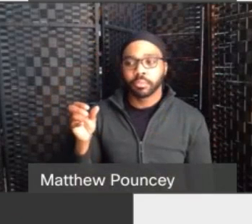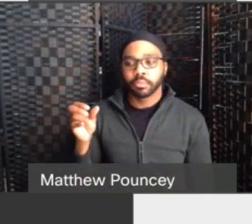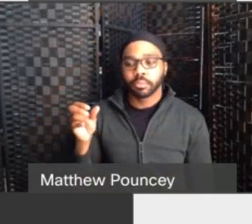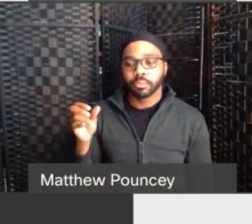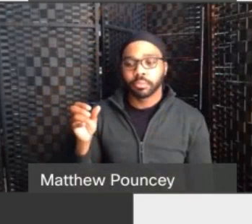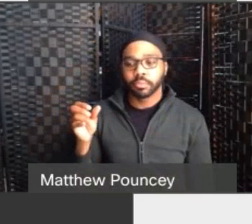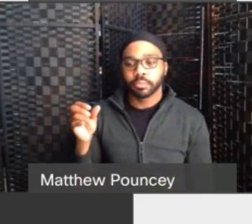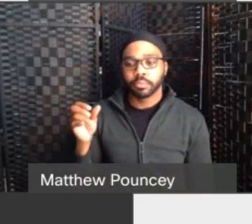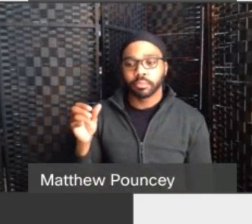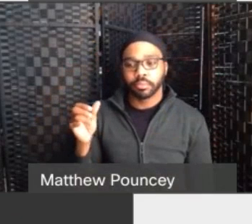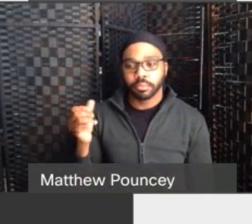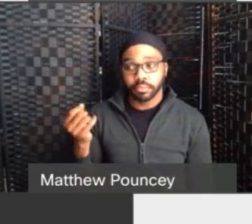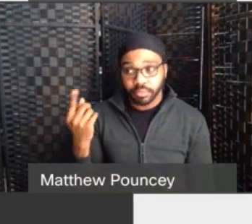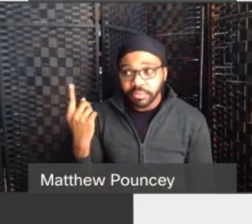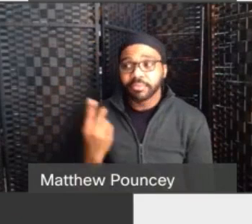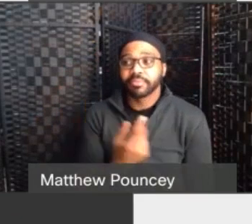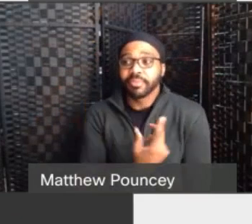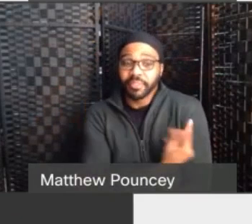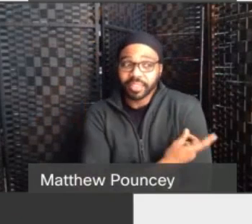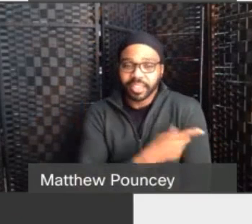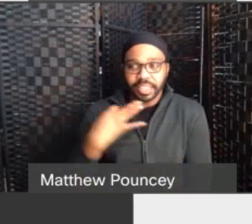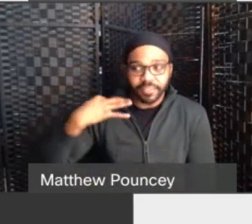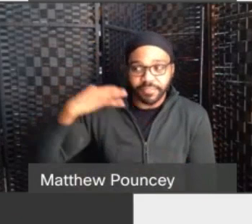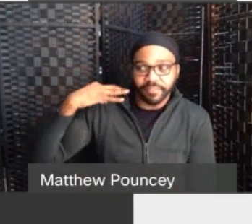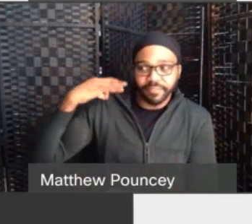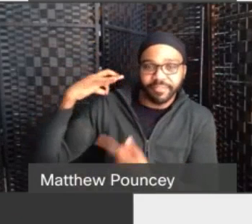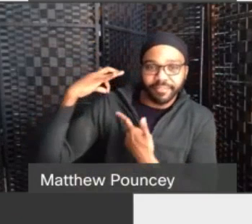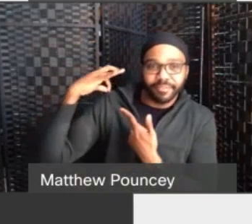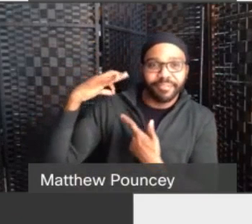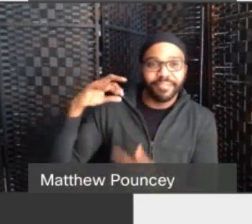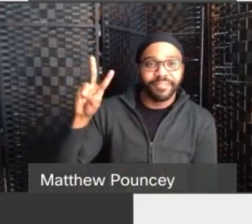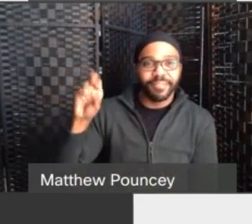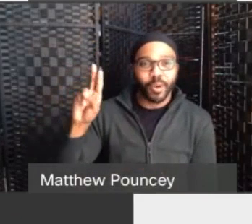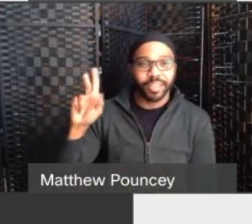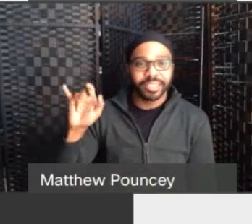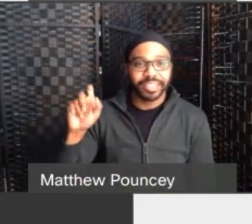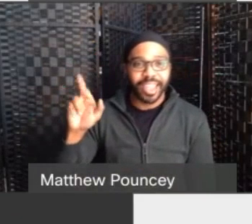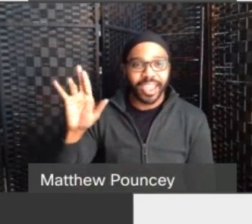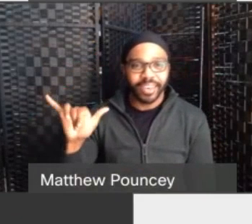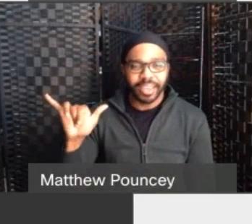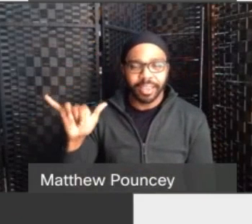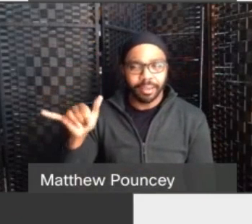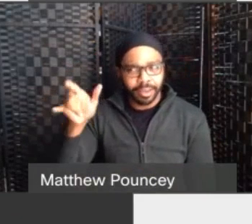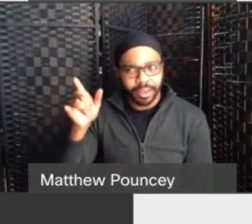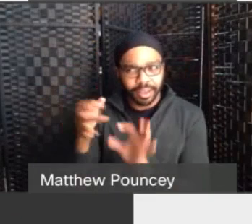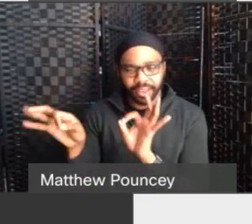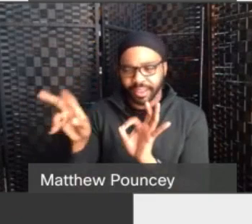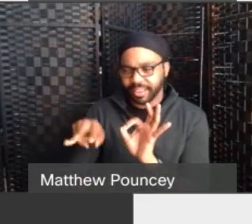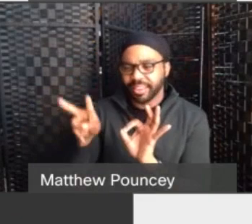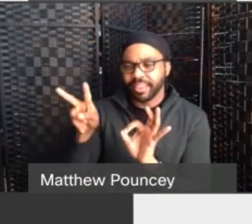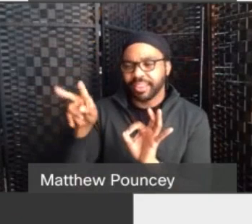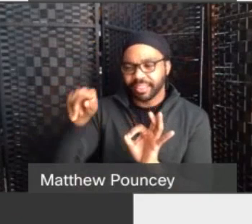a voluntary vaccine. And so it just caused a little concern when I read it that way.